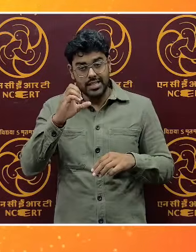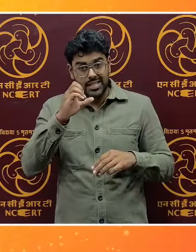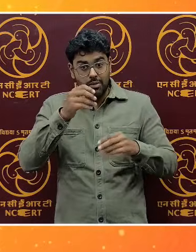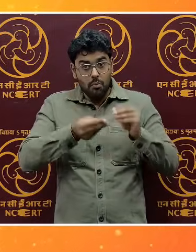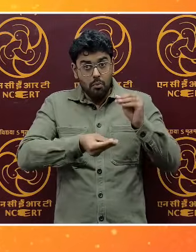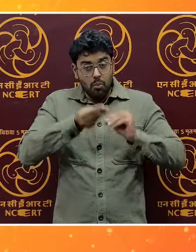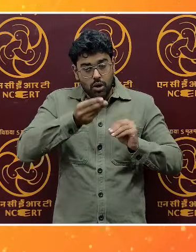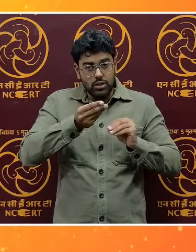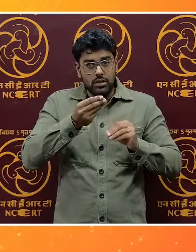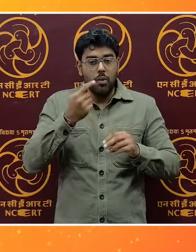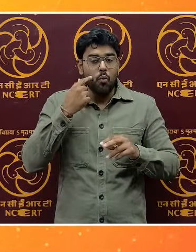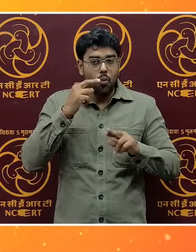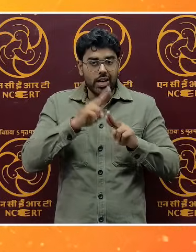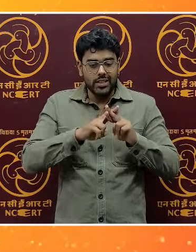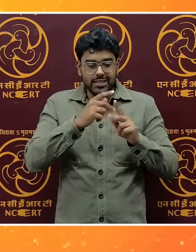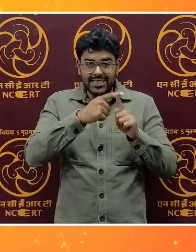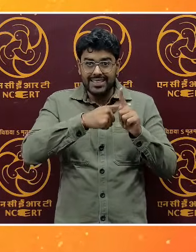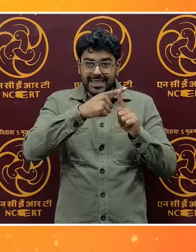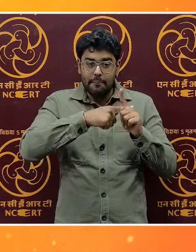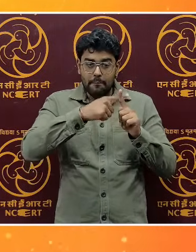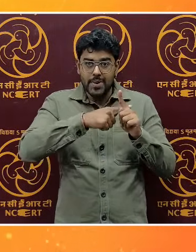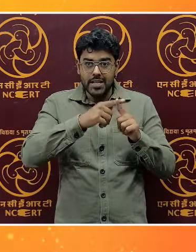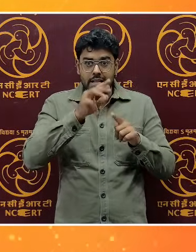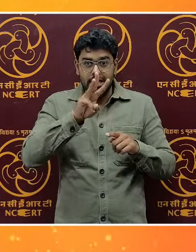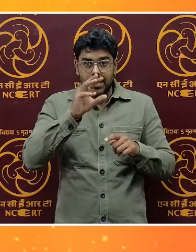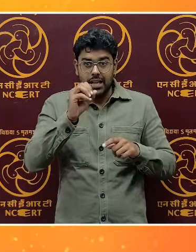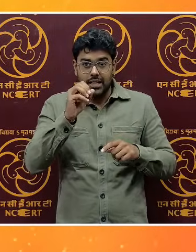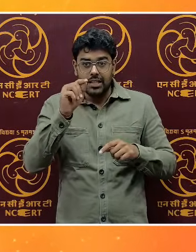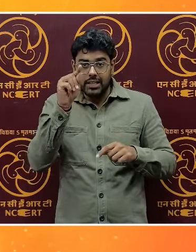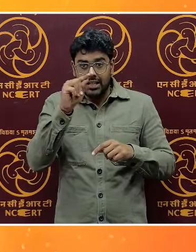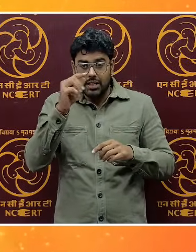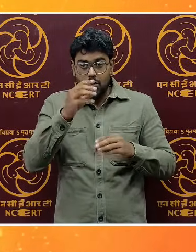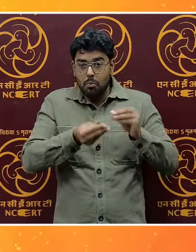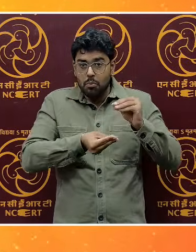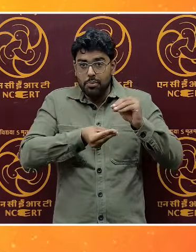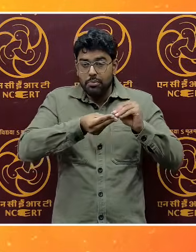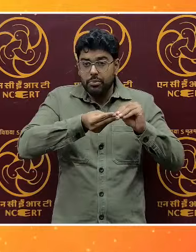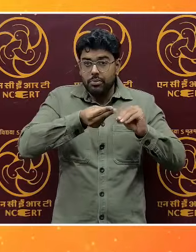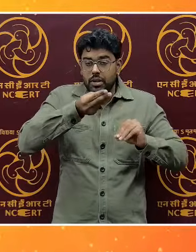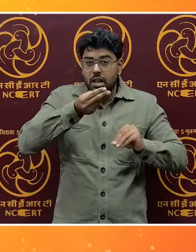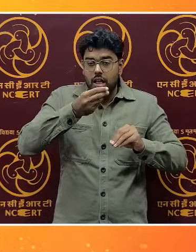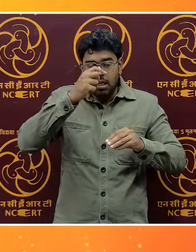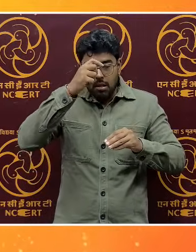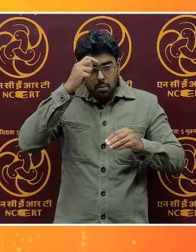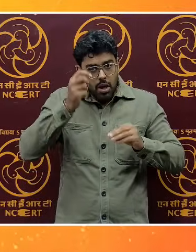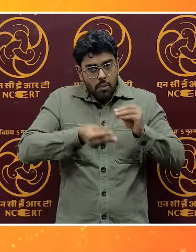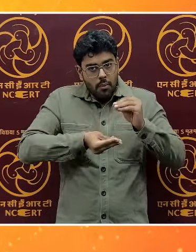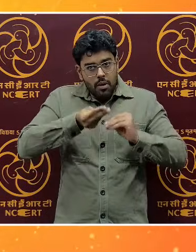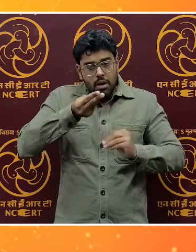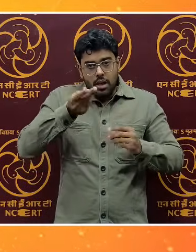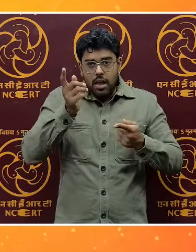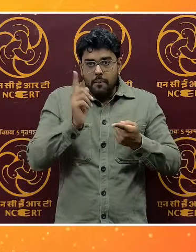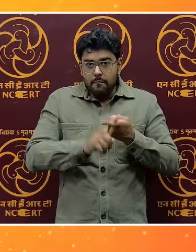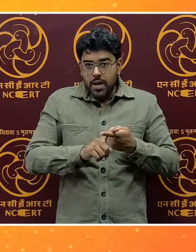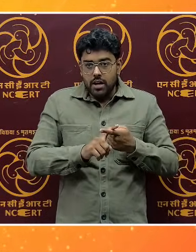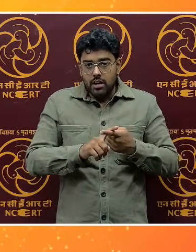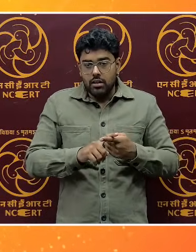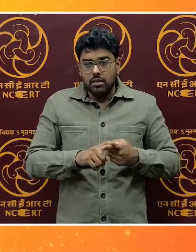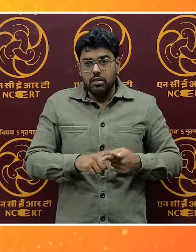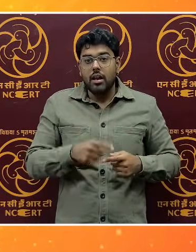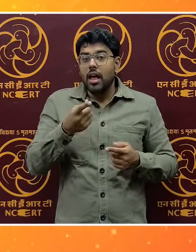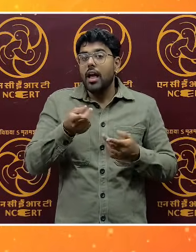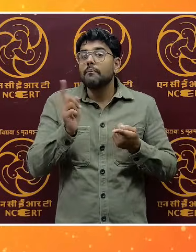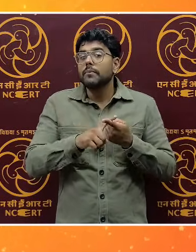the moment temperature is rising up, okay, more than what is their normal room temperature, what